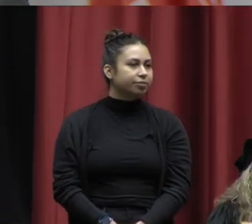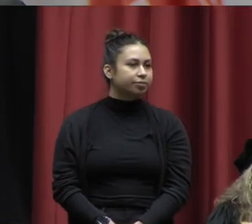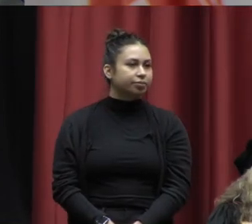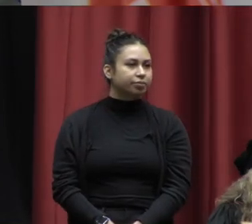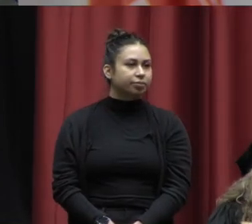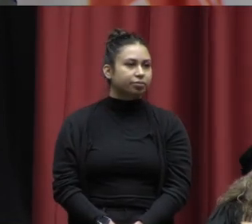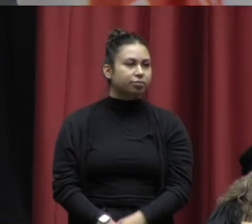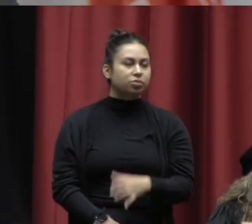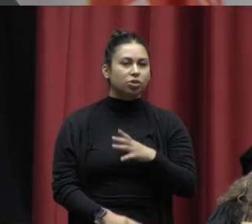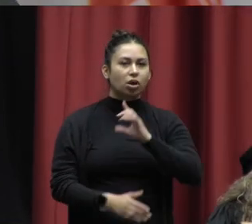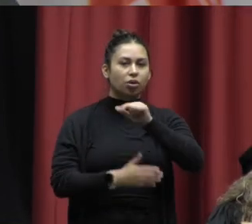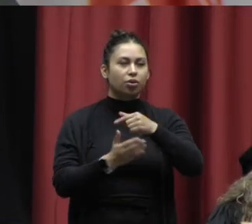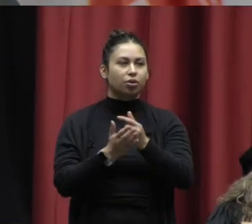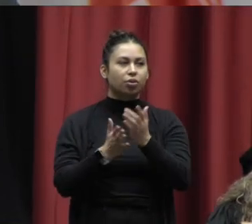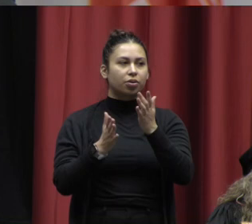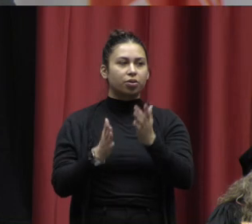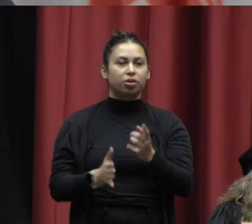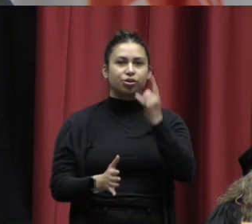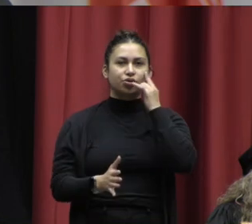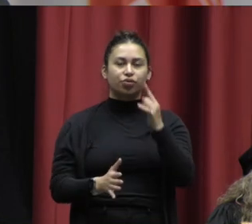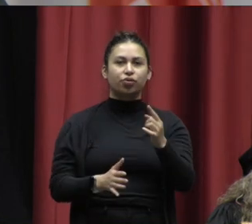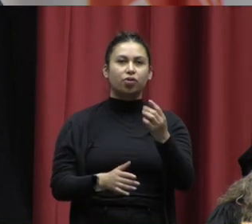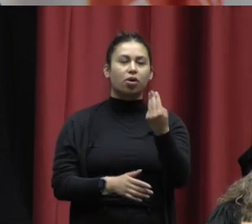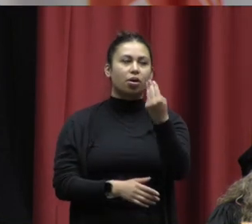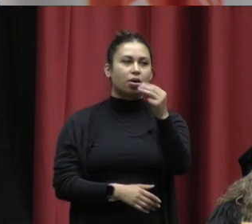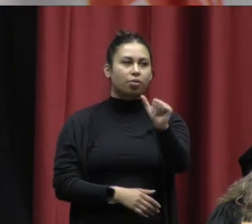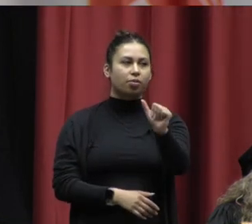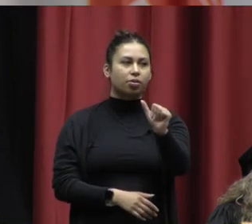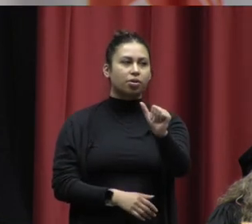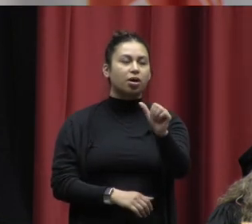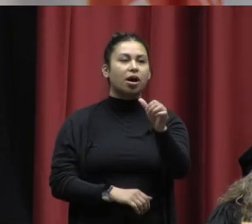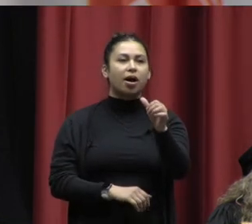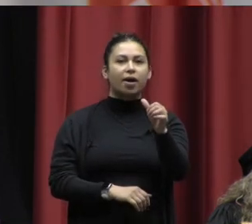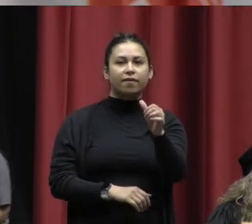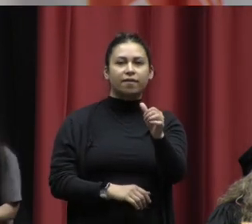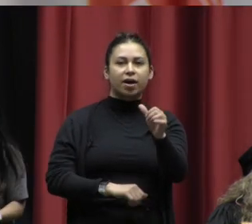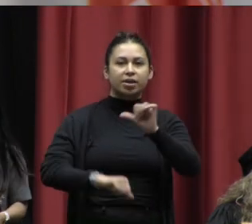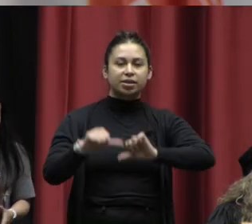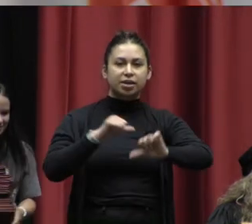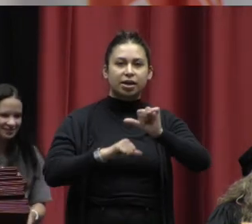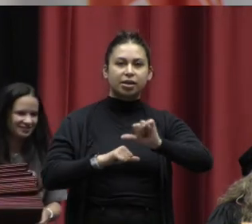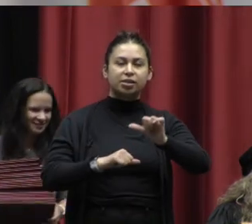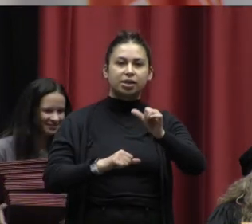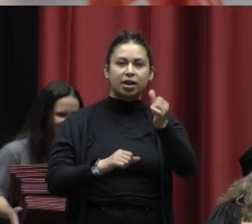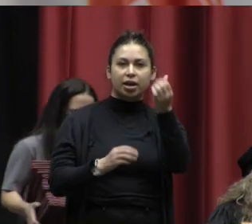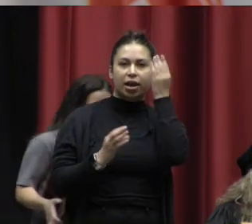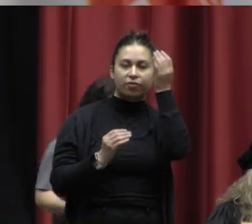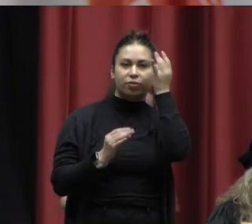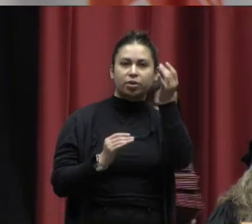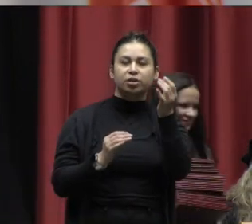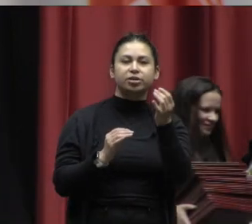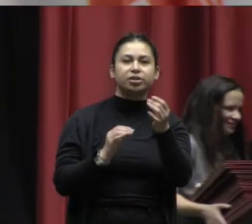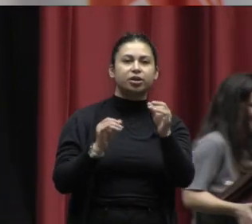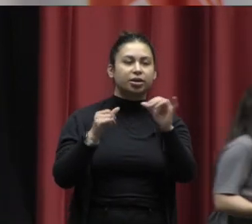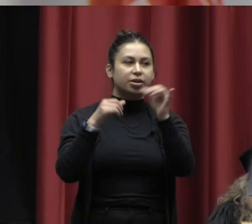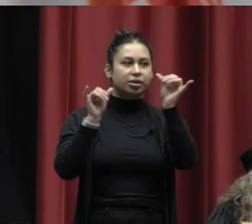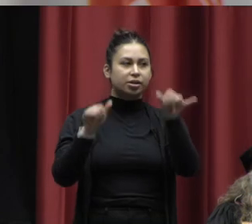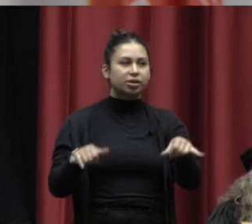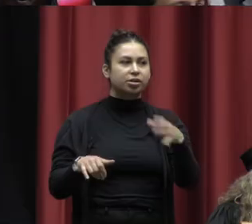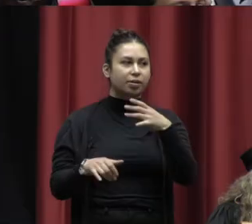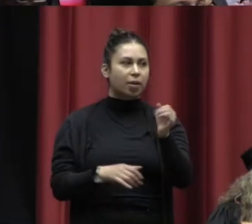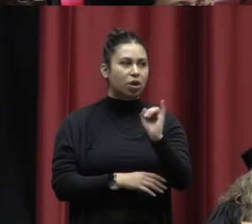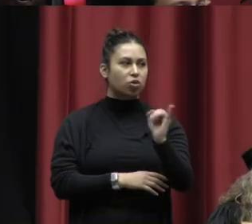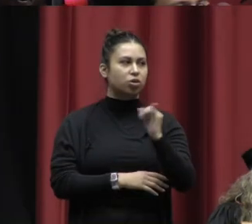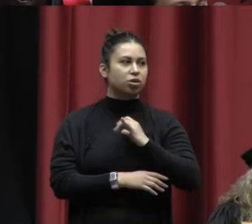Will the candidates for the Master of Science in Information Systems and Assurance come forward as